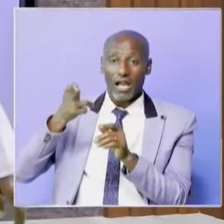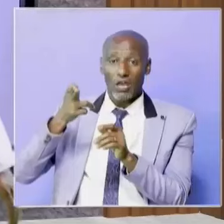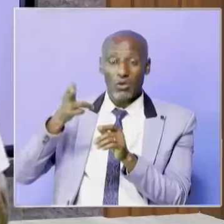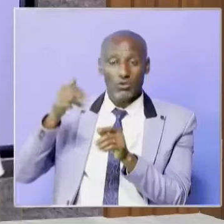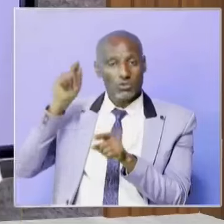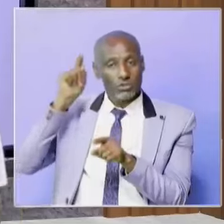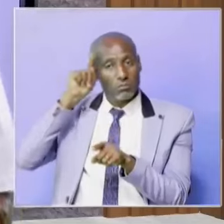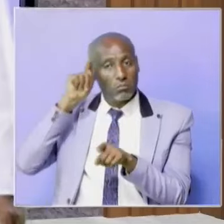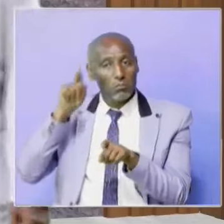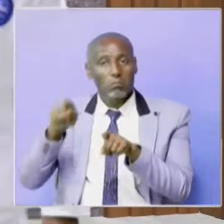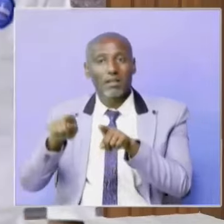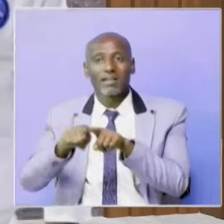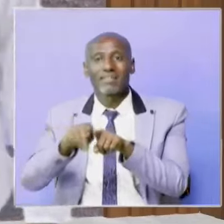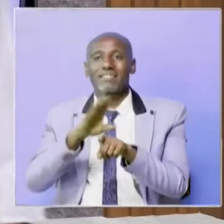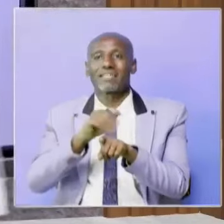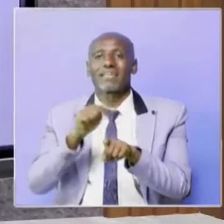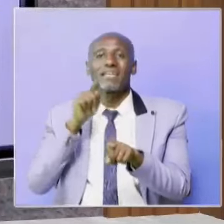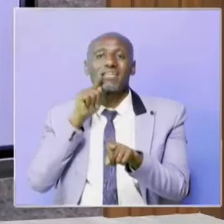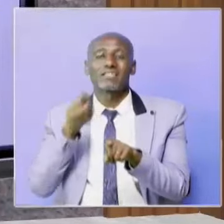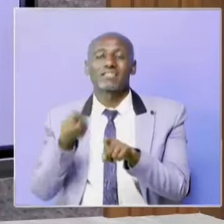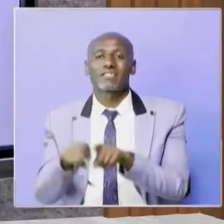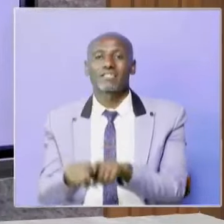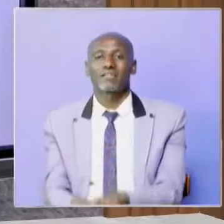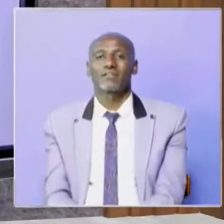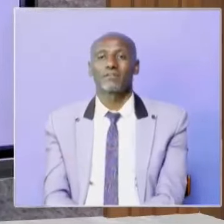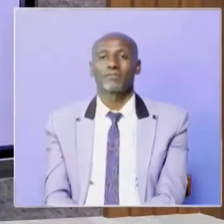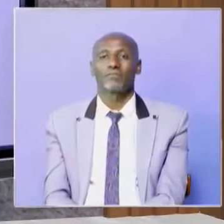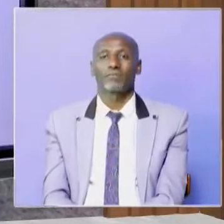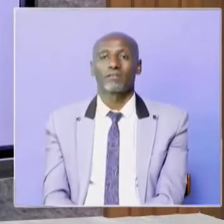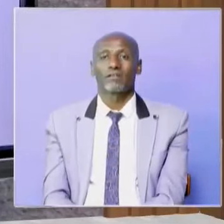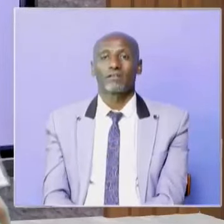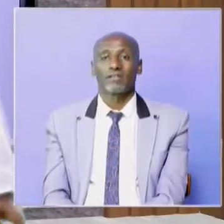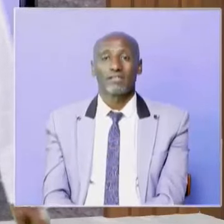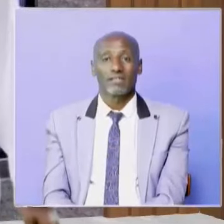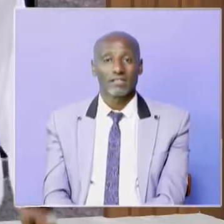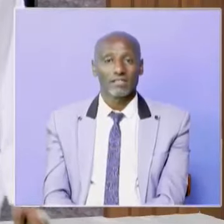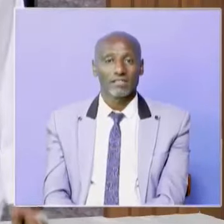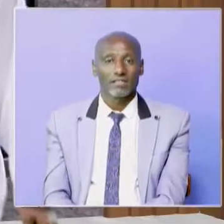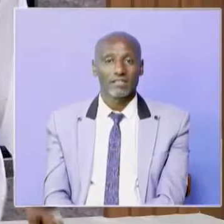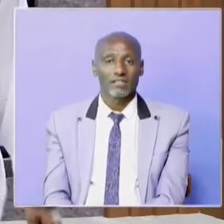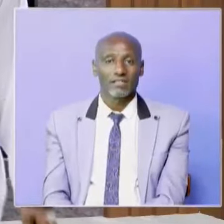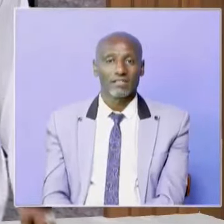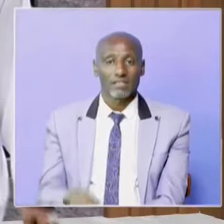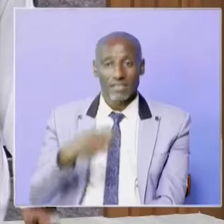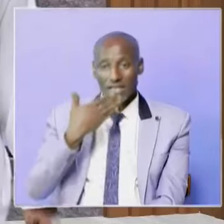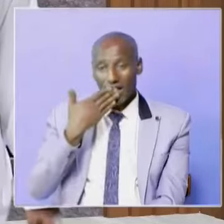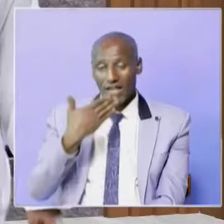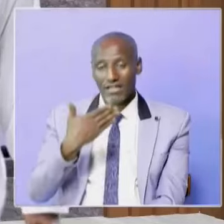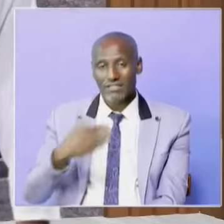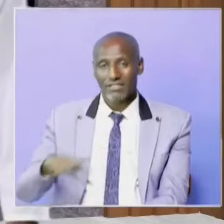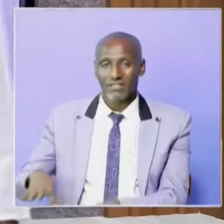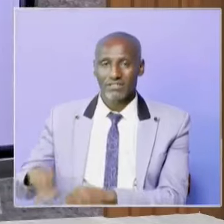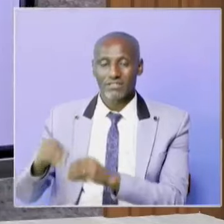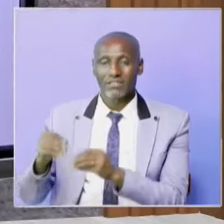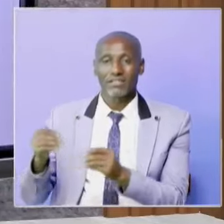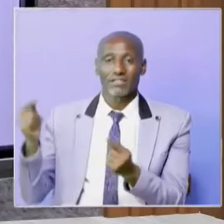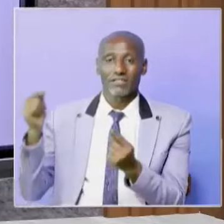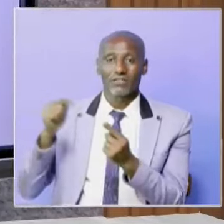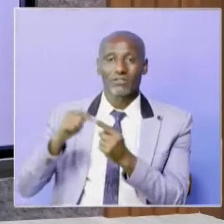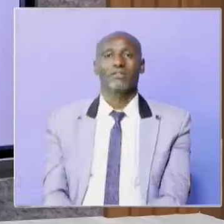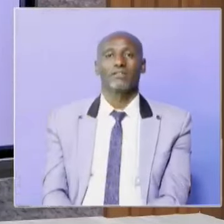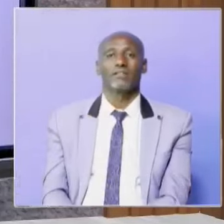brother and sisters. I hope this one is clear because we're talking about ourselves. Isn't it? Nice student.